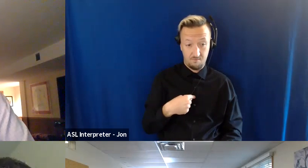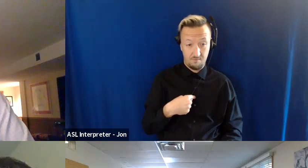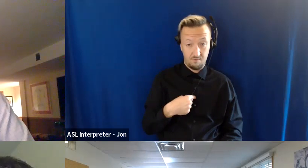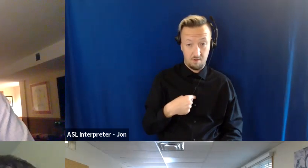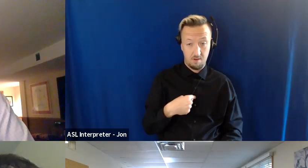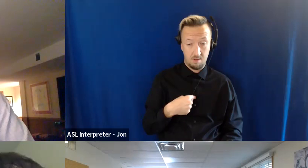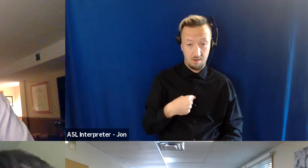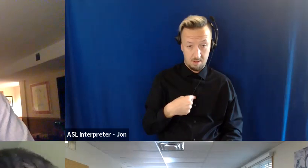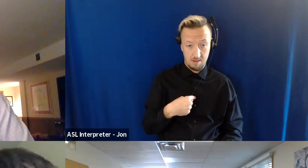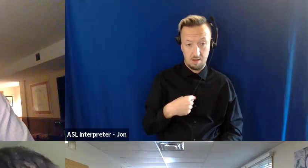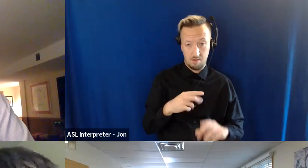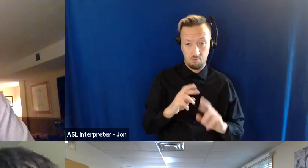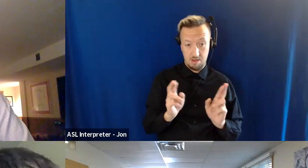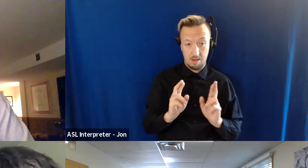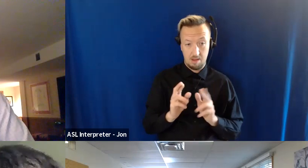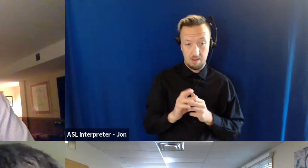David.